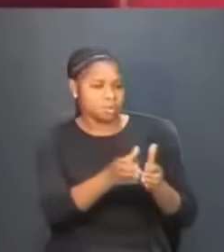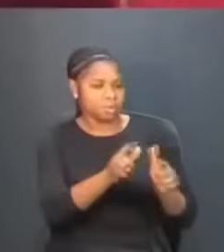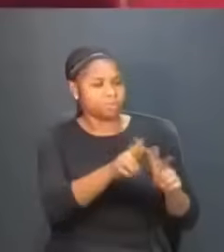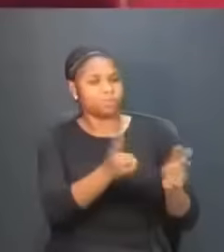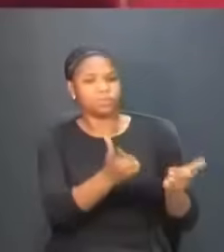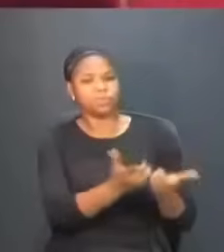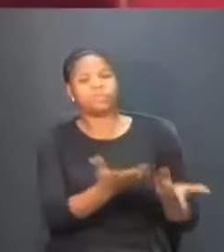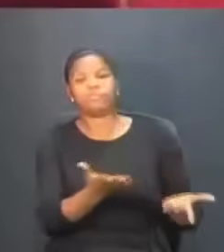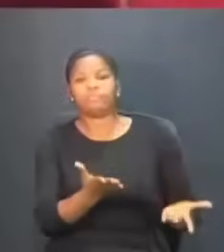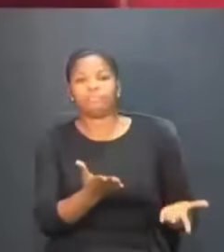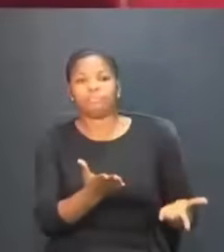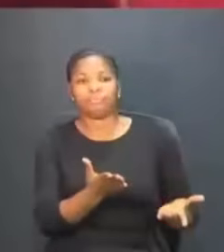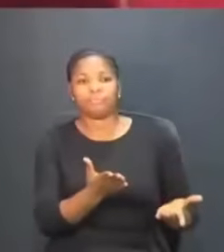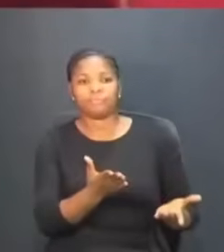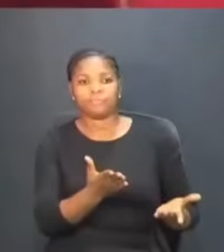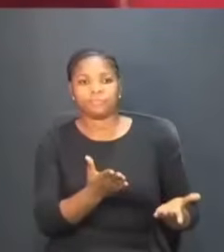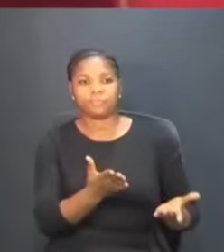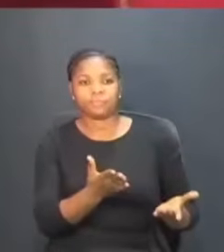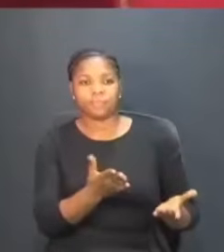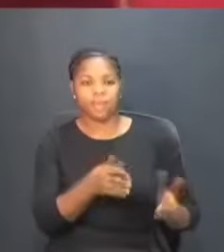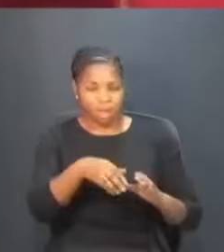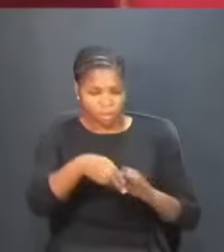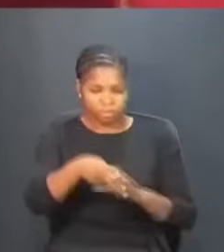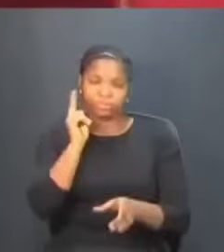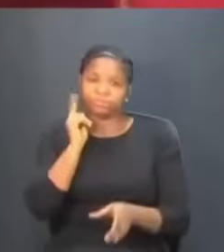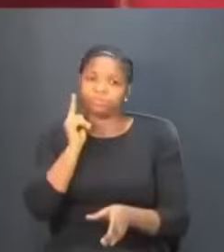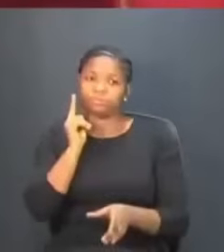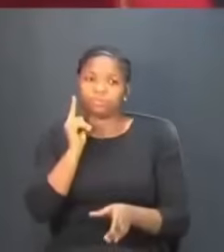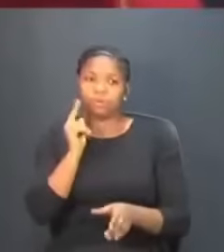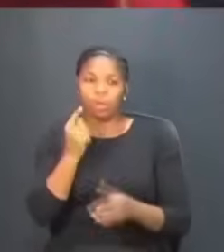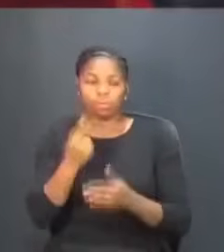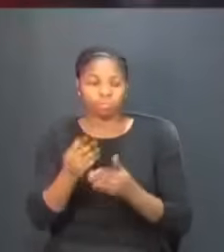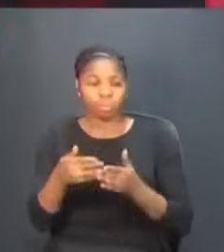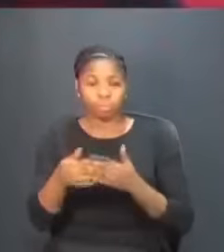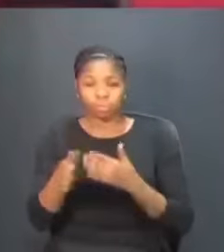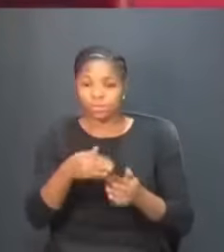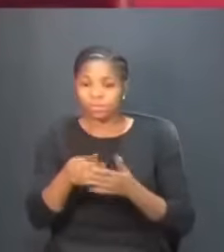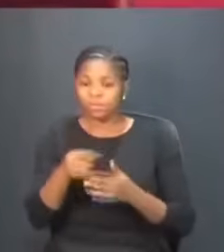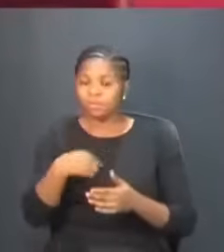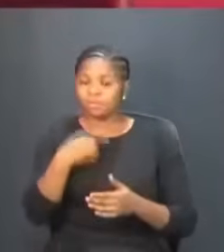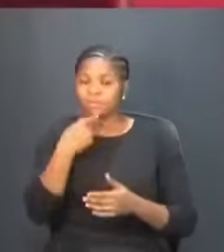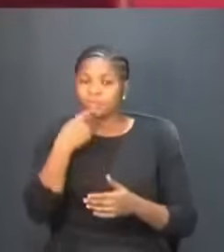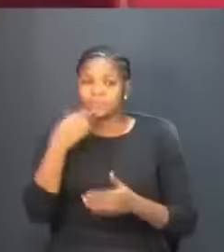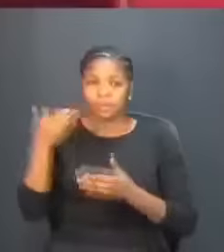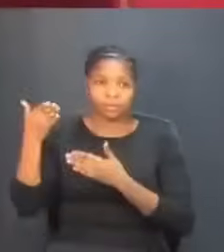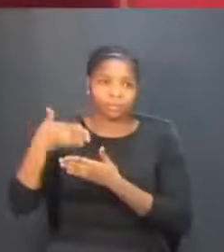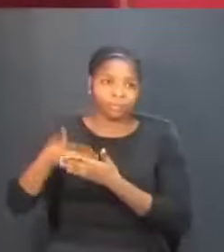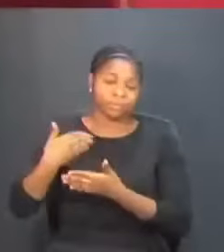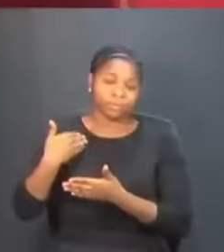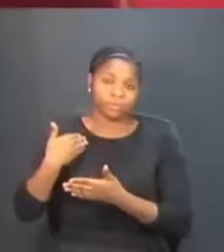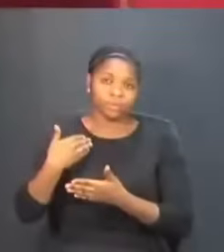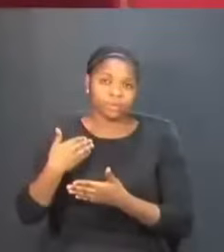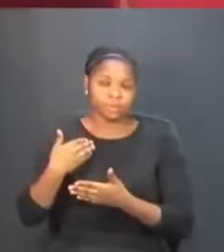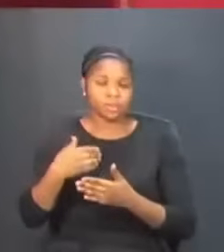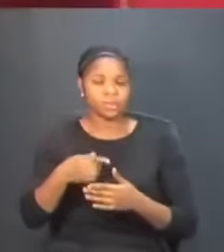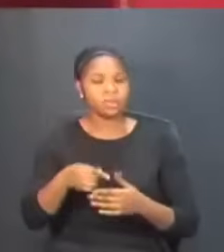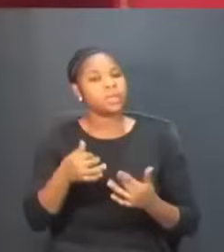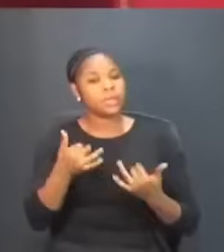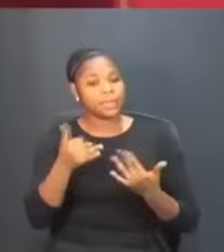thing and then say that I cannot understand why members of this house